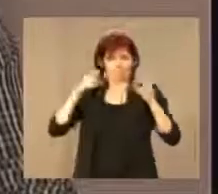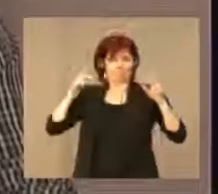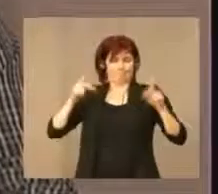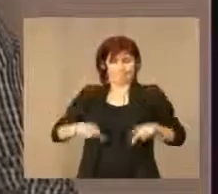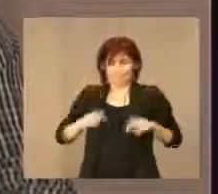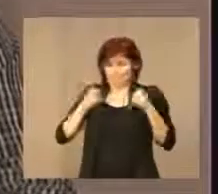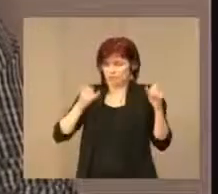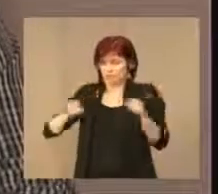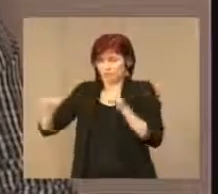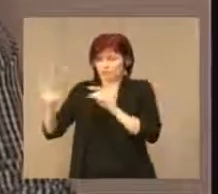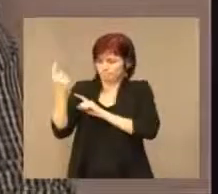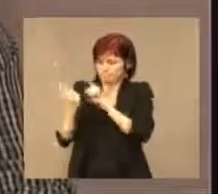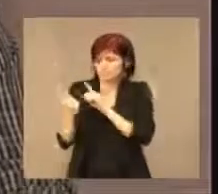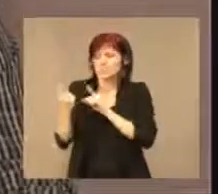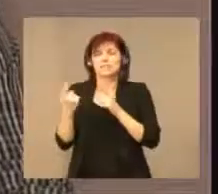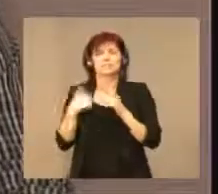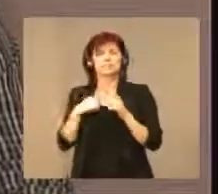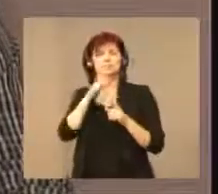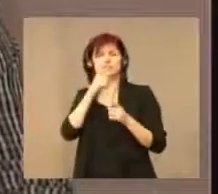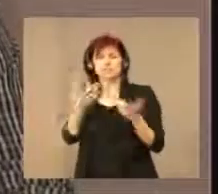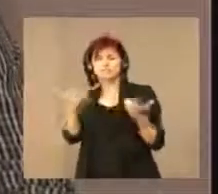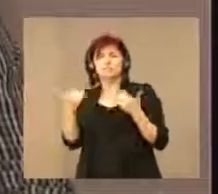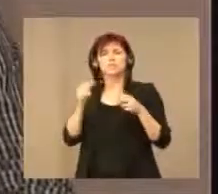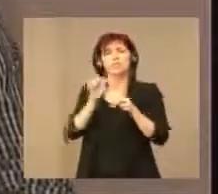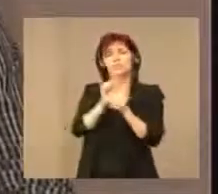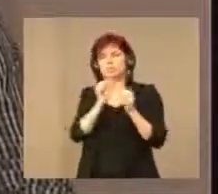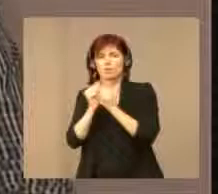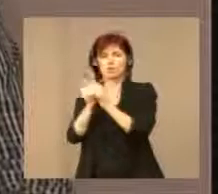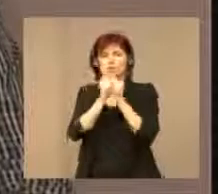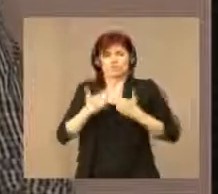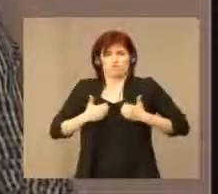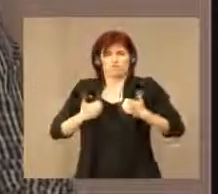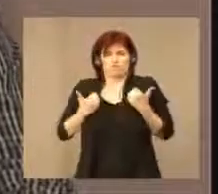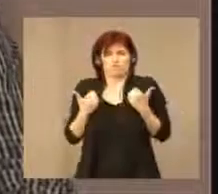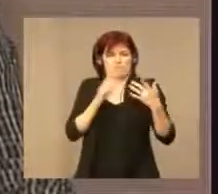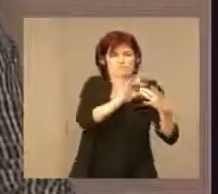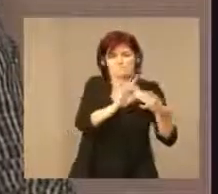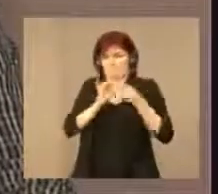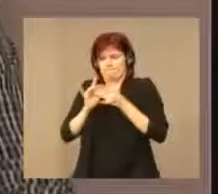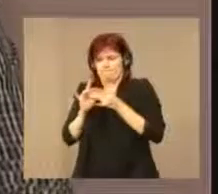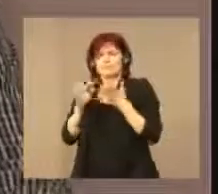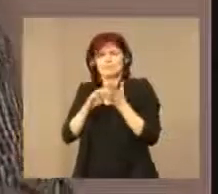this legislation so that we can have the right voices heard, kind of deal.